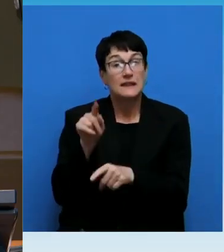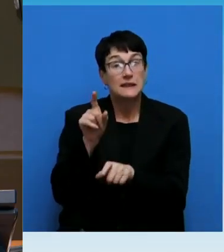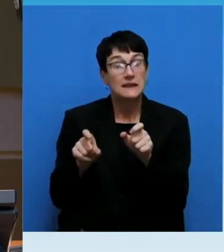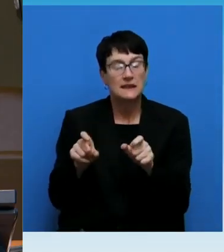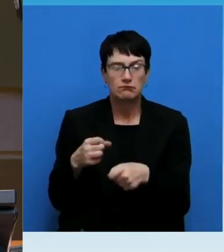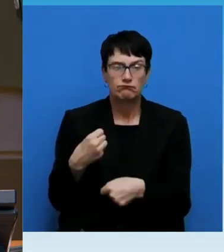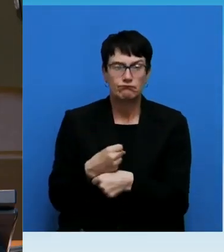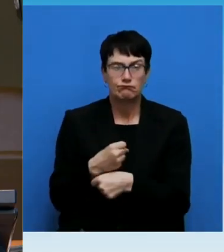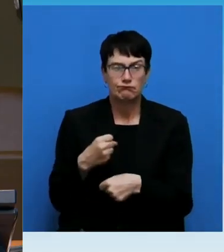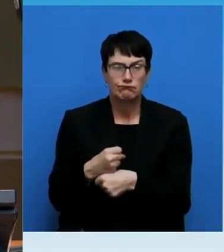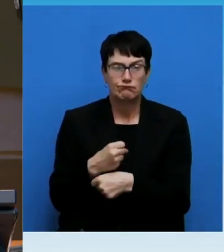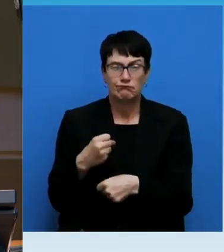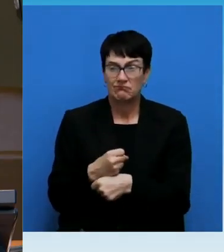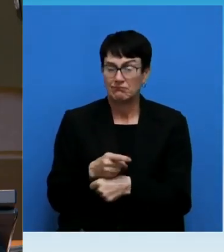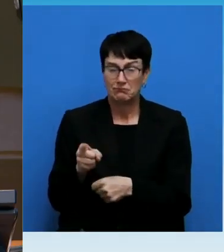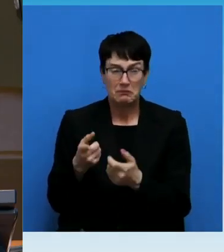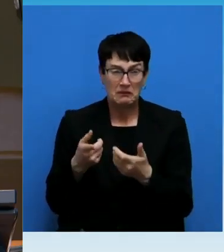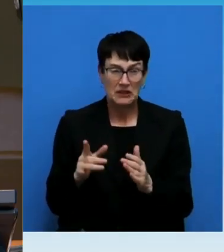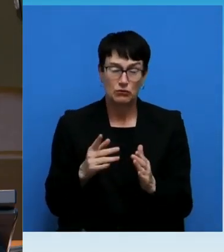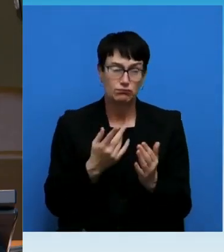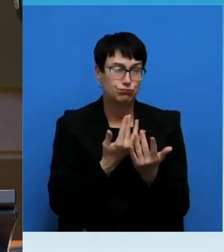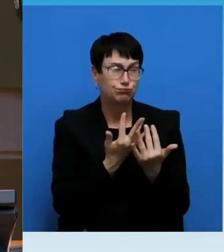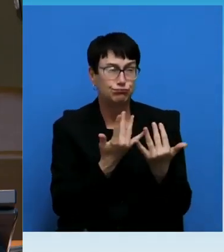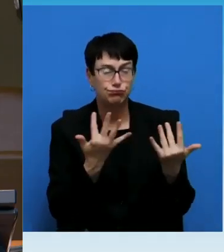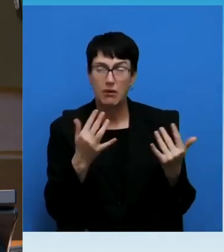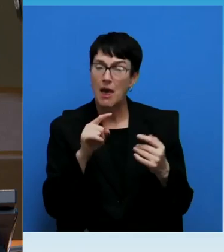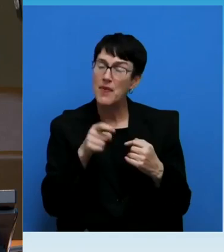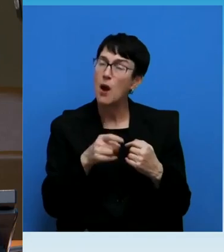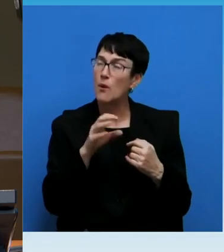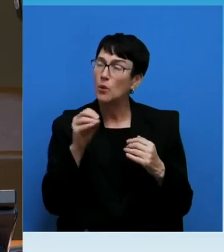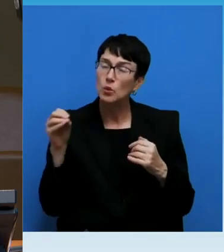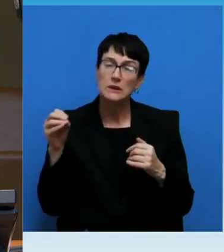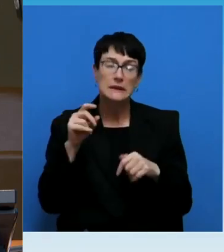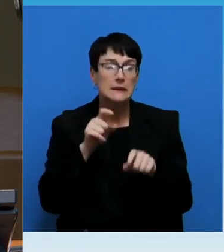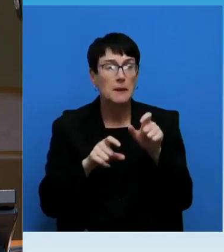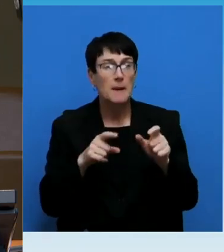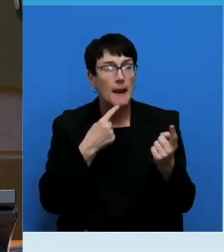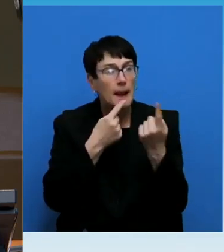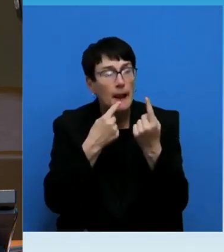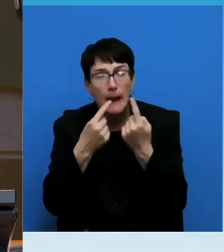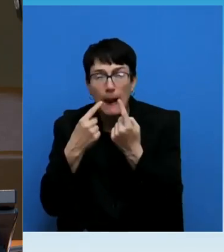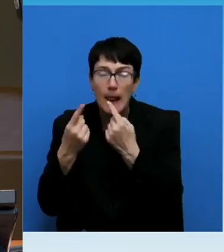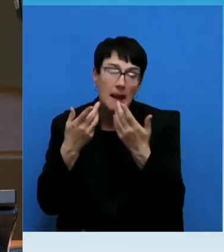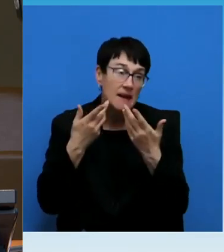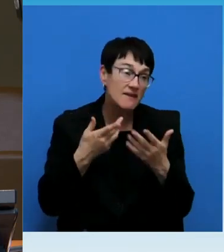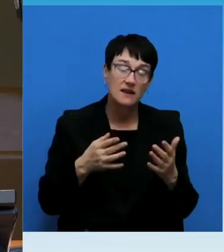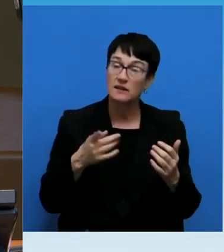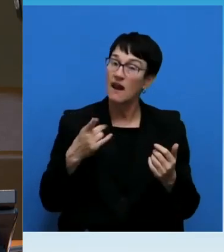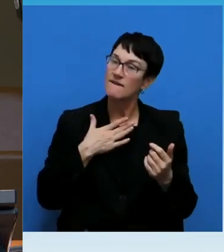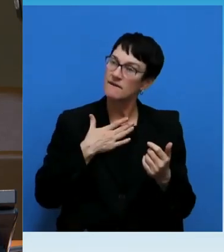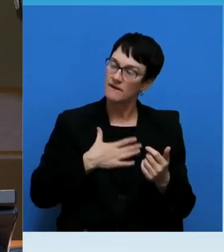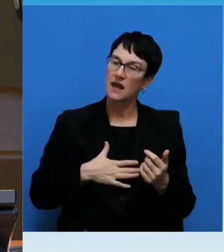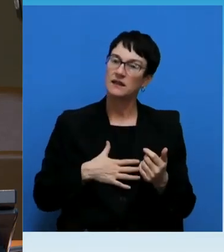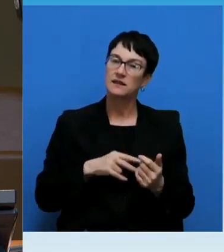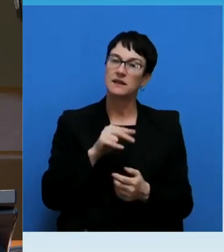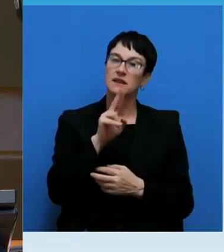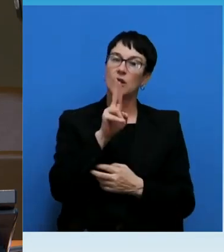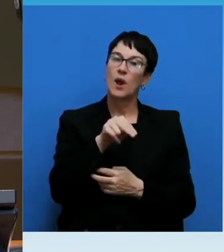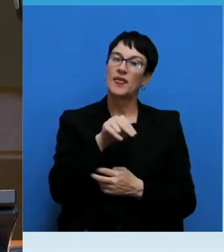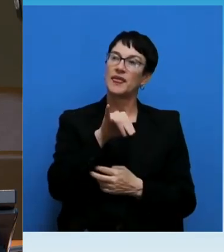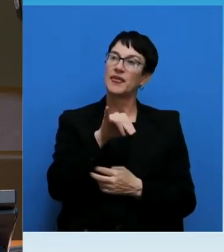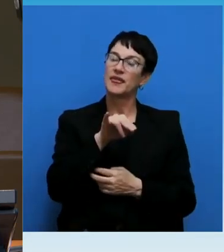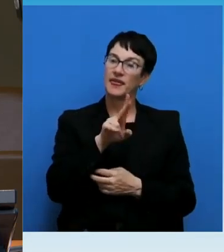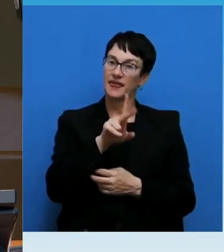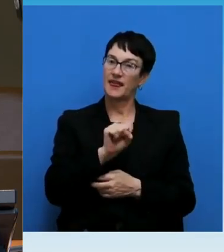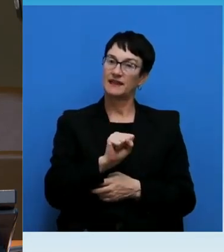thousands of people to make sure that the process of upgrading UNDIS to UNDIS 2.0 has been